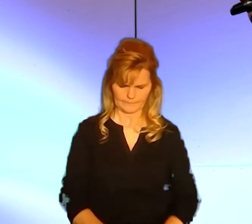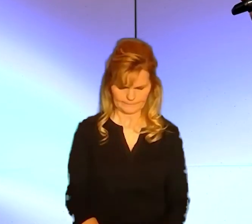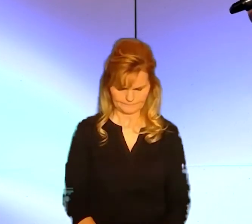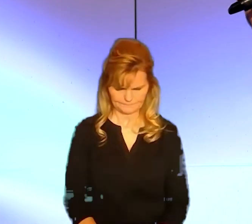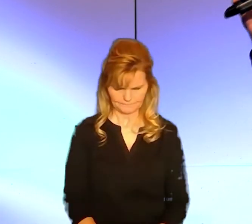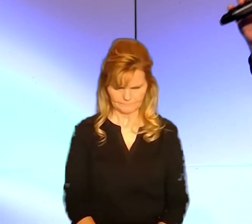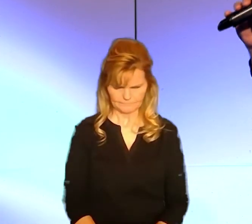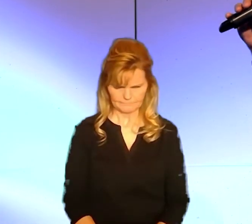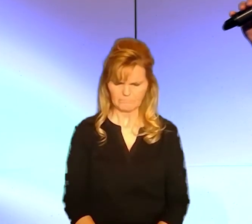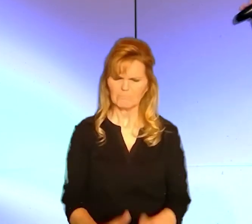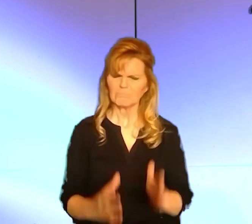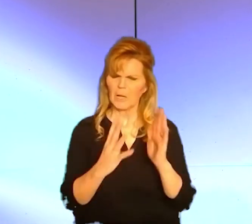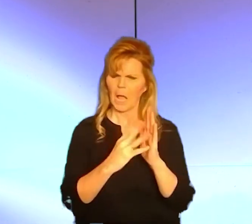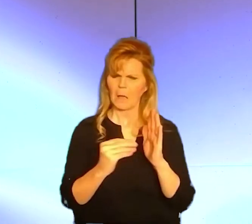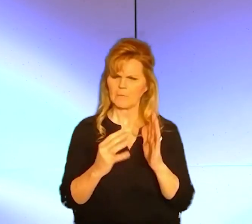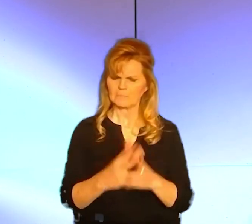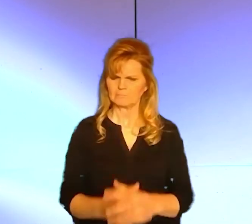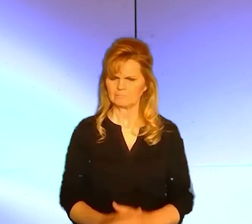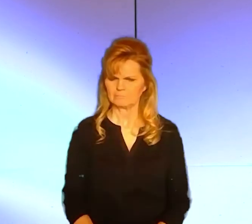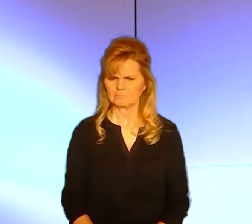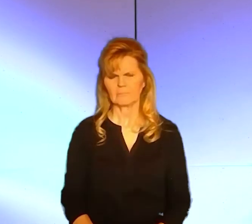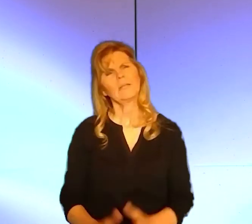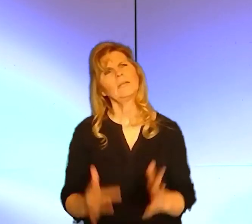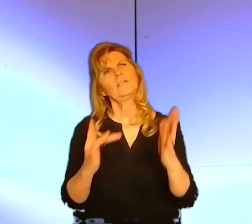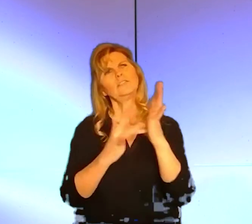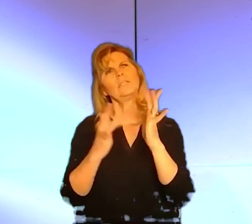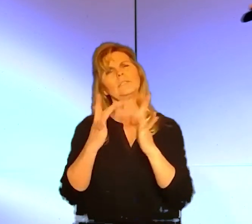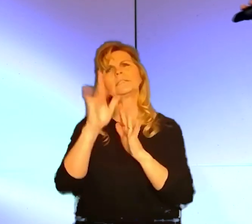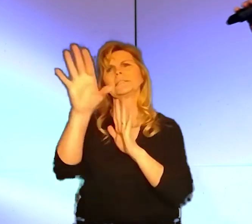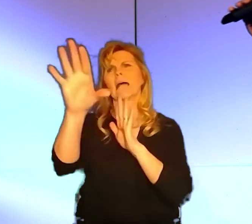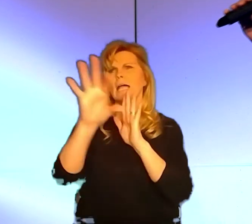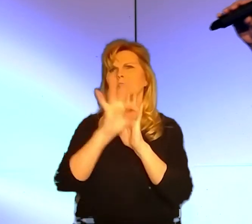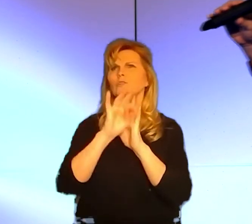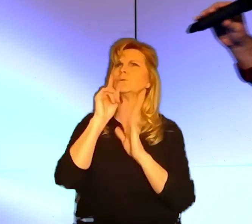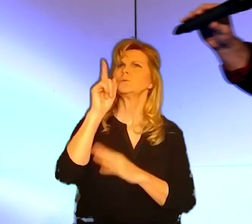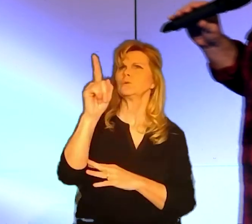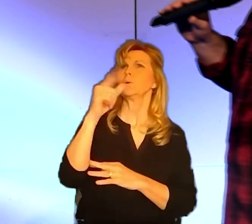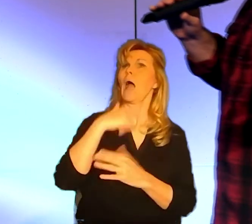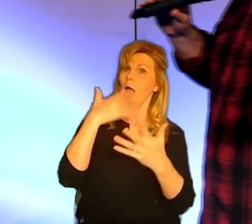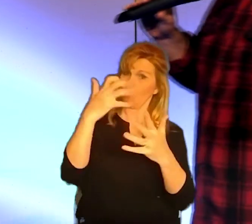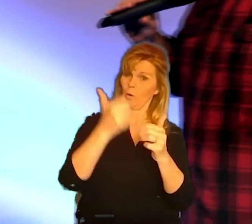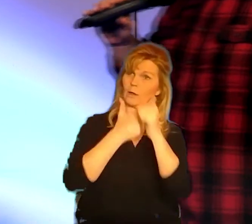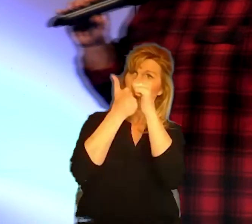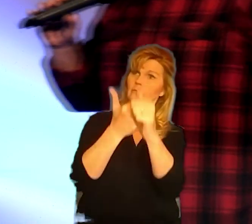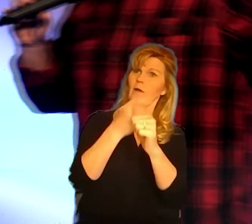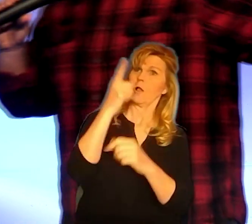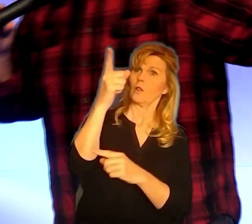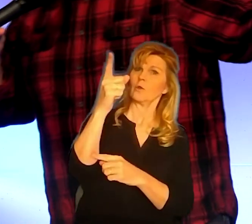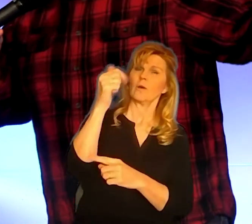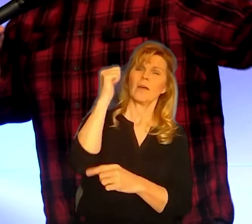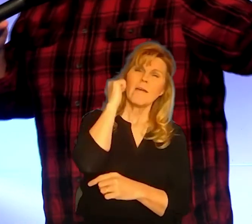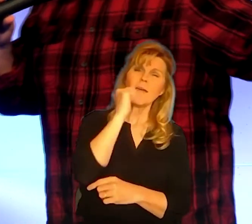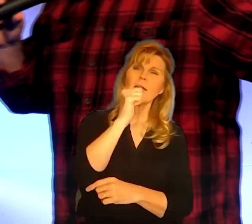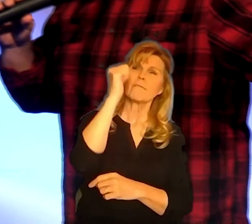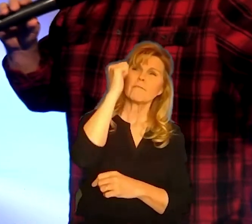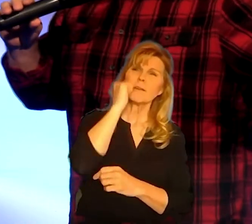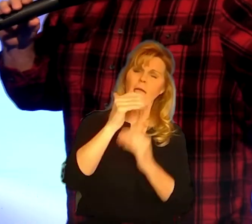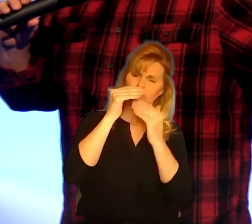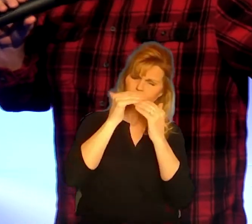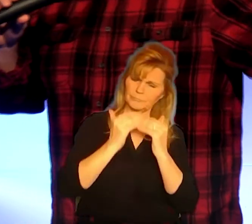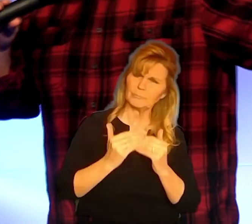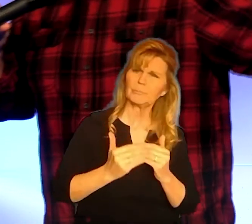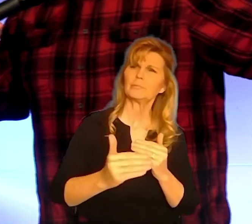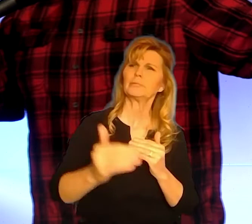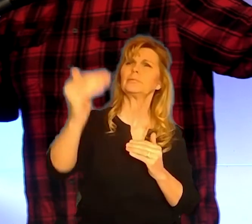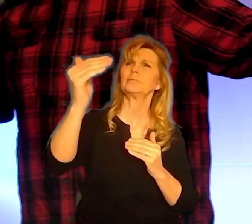Jesus, I choose you. I want to follow you all the days of my life.